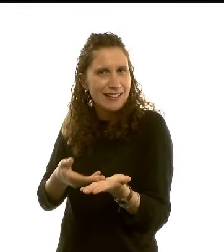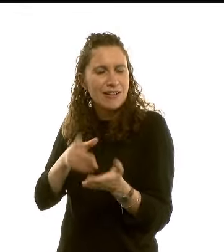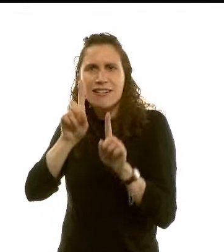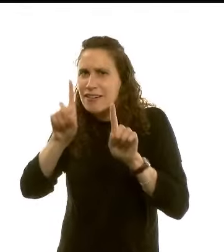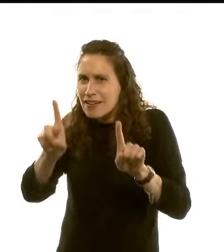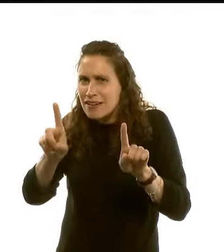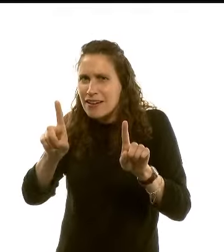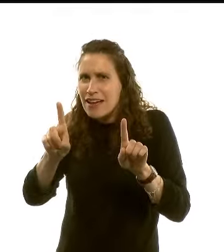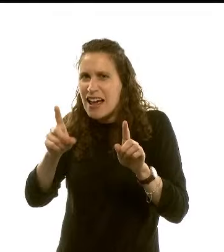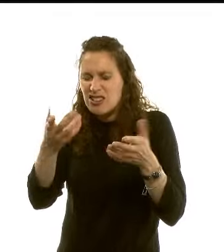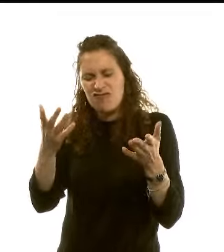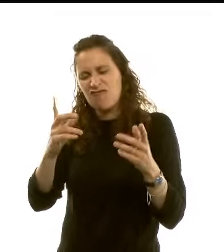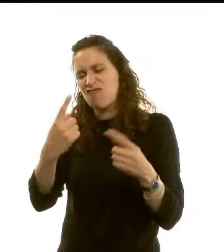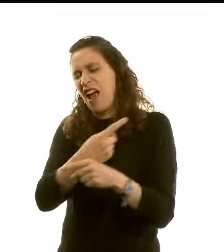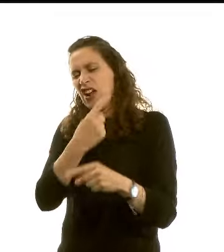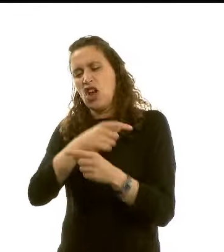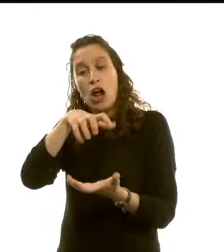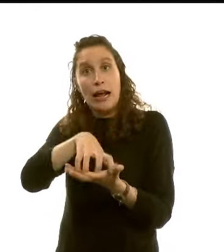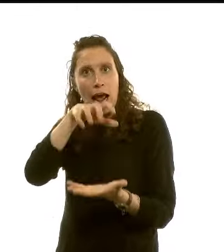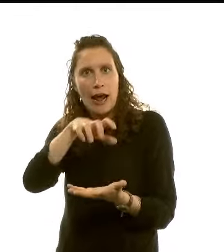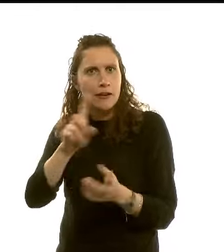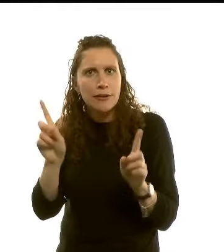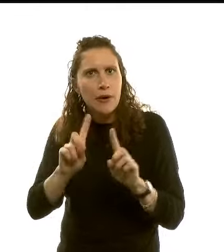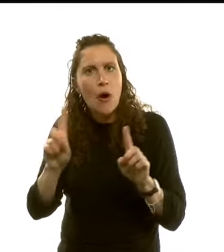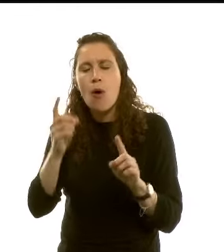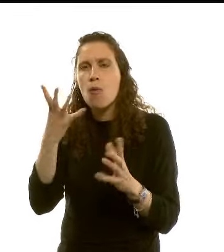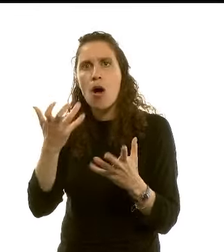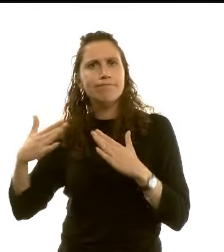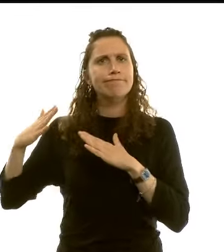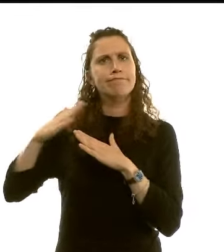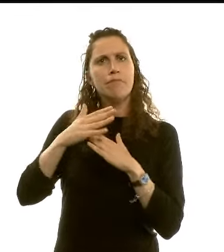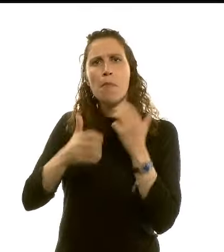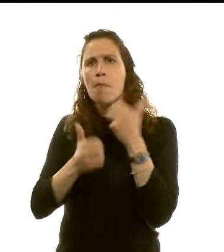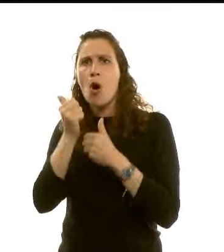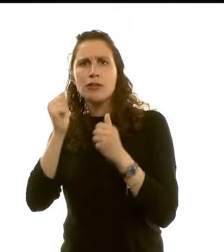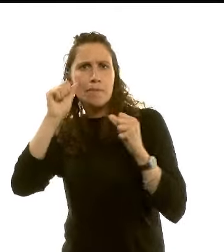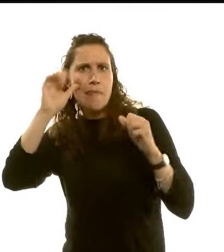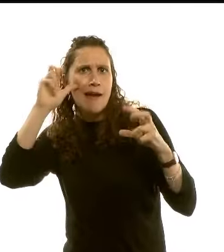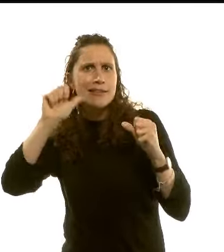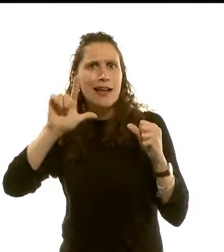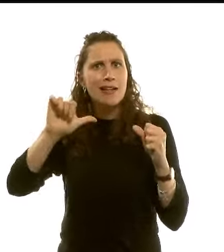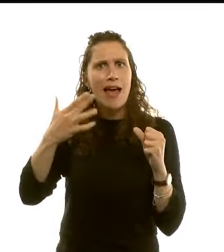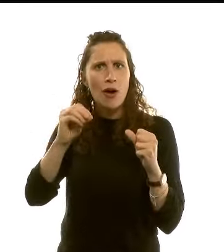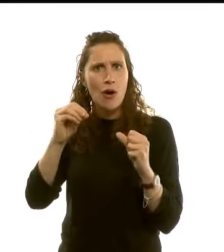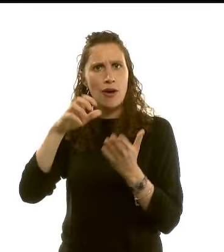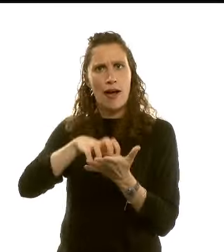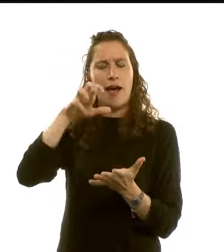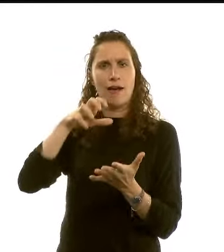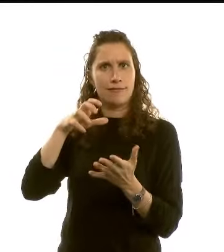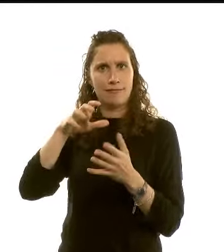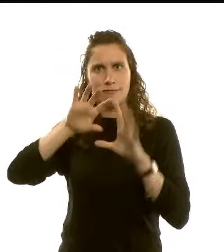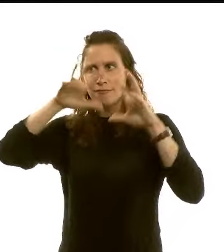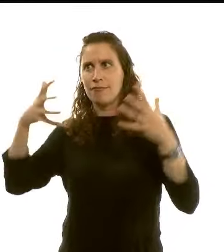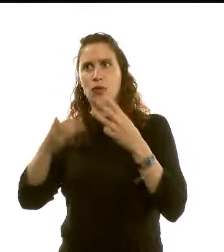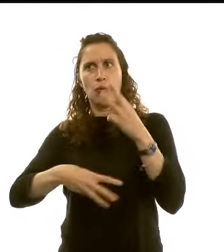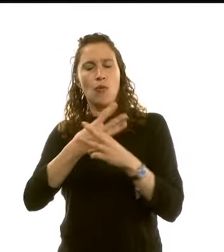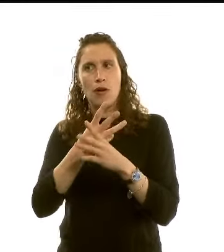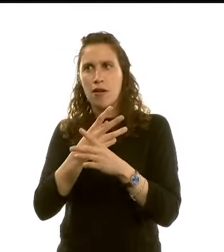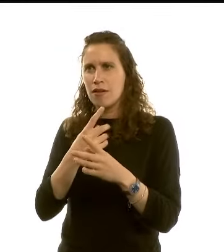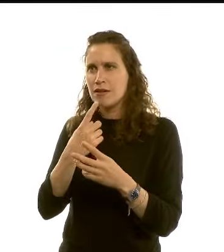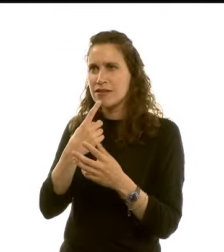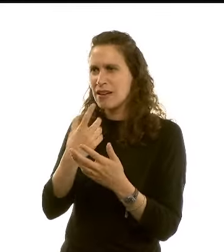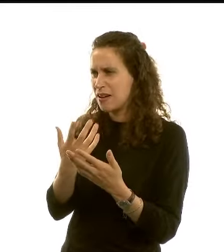not going to just be any cake. We want to see the most amazing LEGO cake the world has ever seen. Okay, now, hang on. These guys